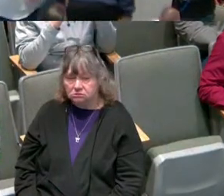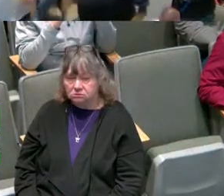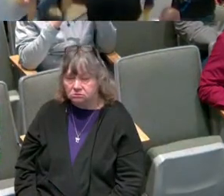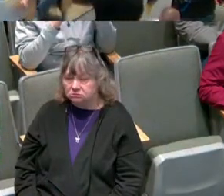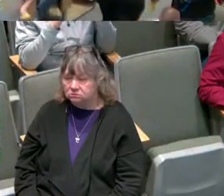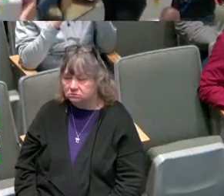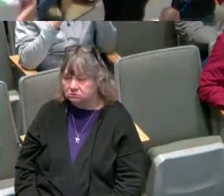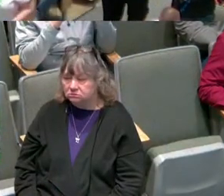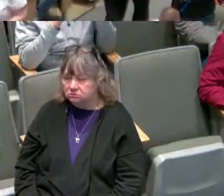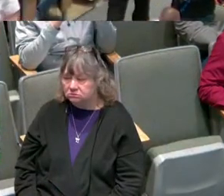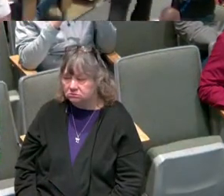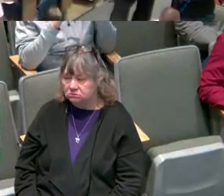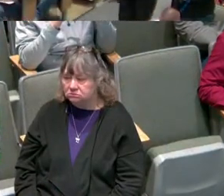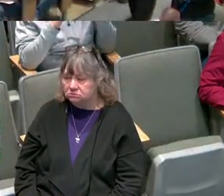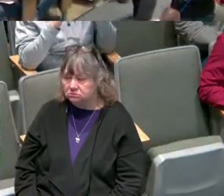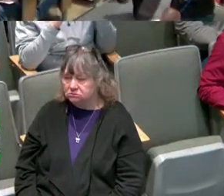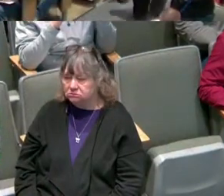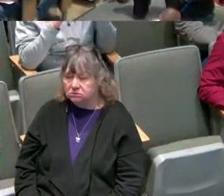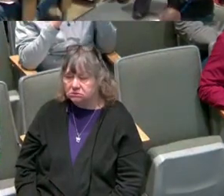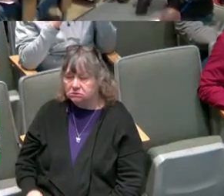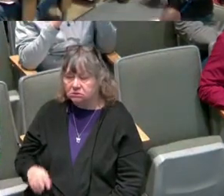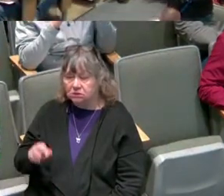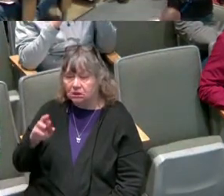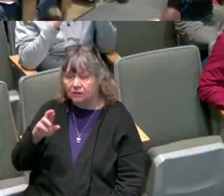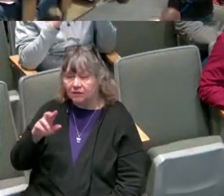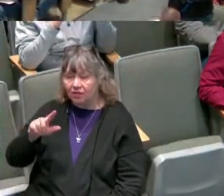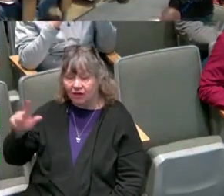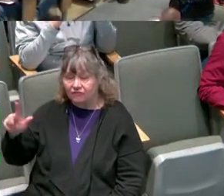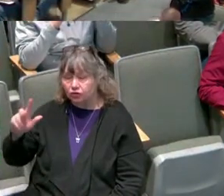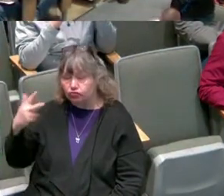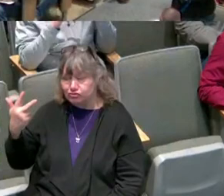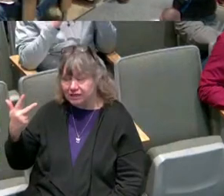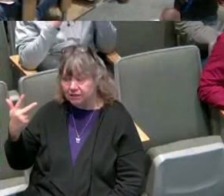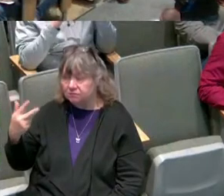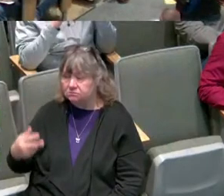okay stage left three